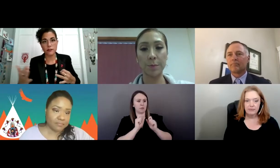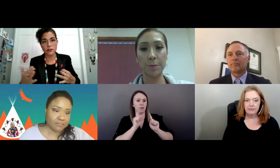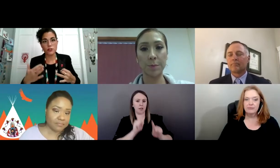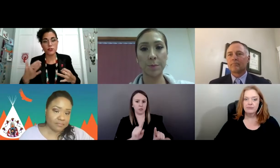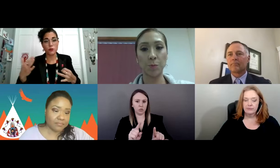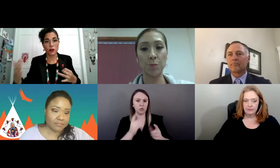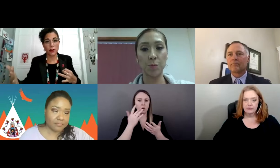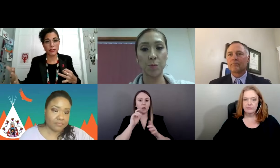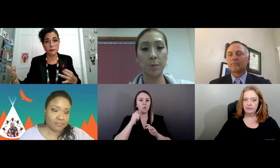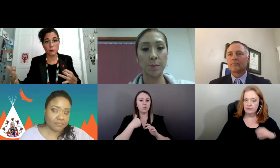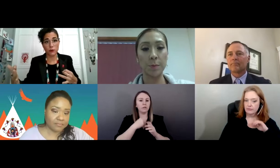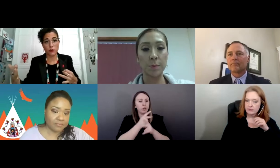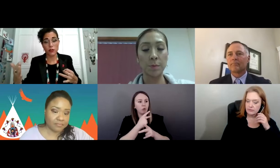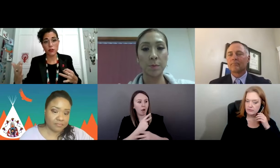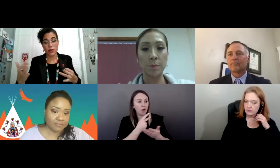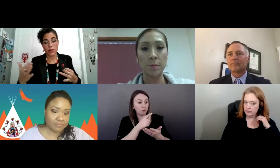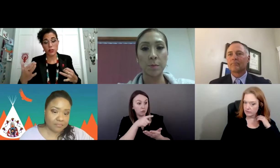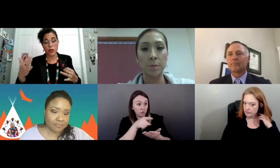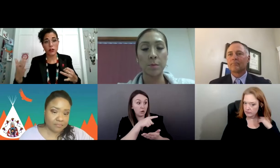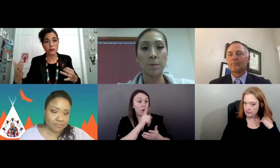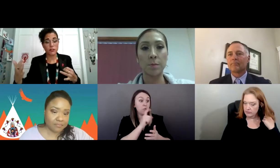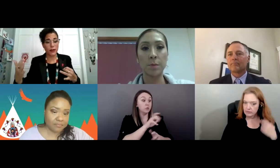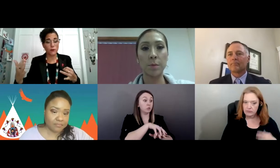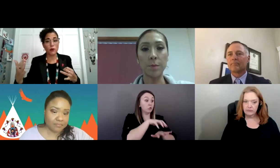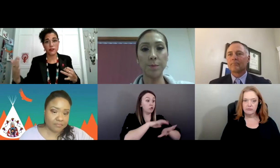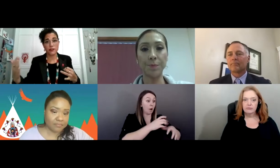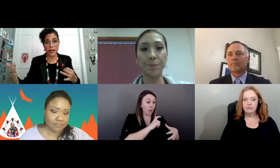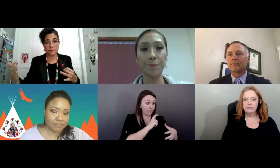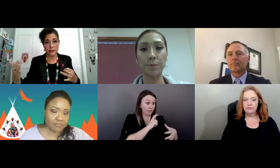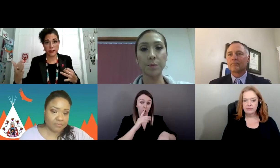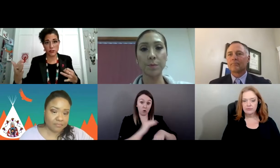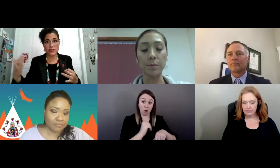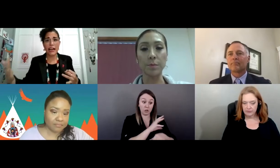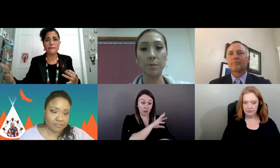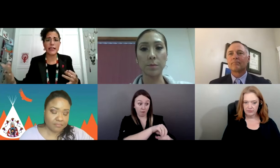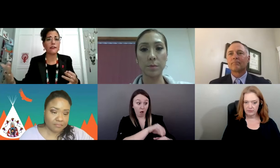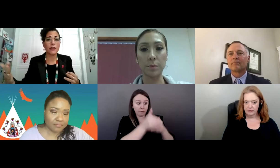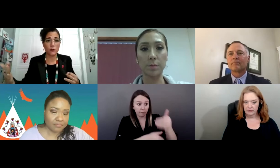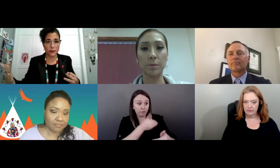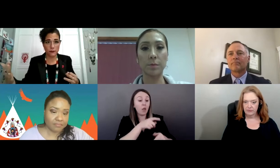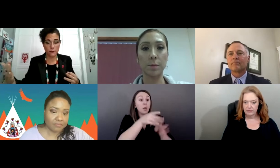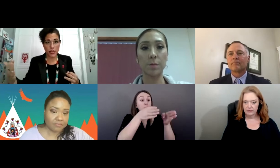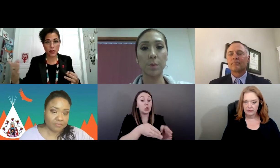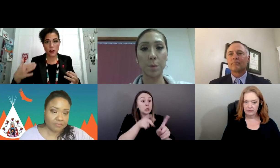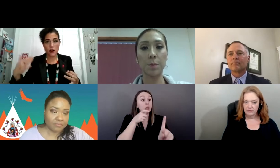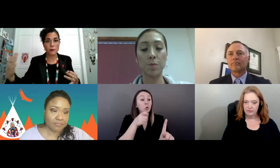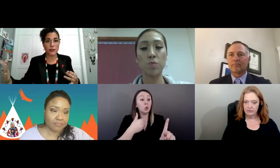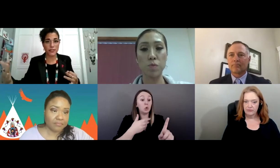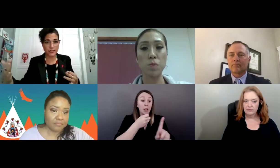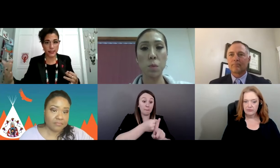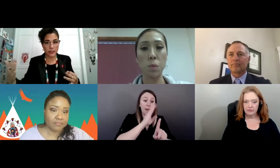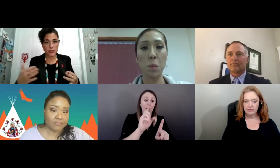called? Do our Indian people, and whoever is impacted by violence, do they have an advocate with them, right? Are